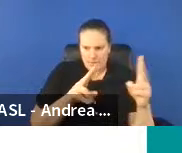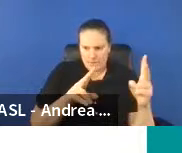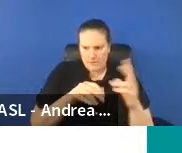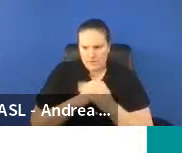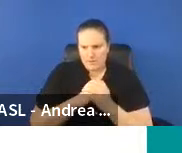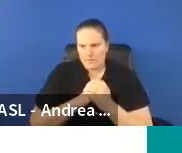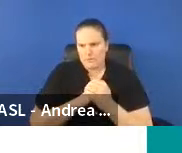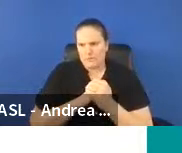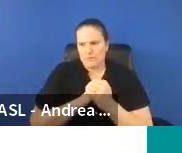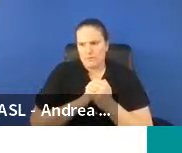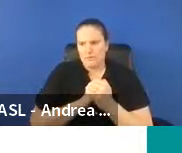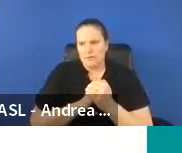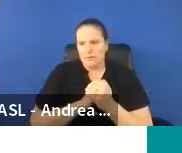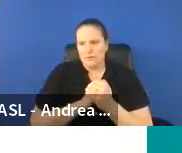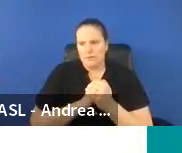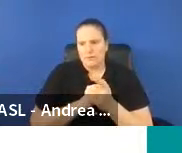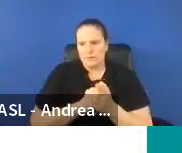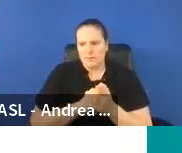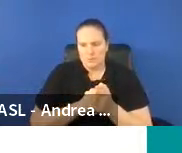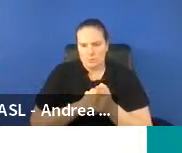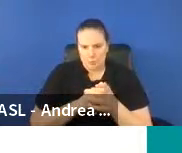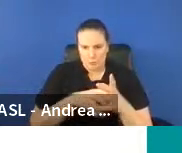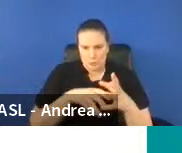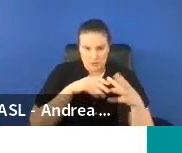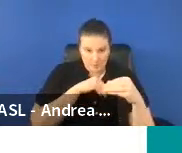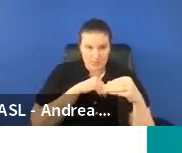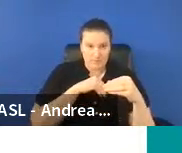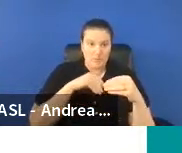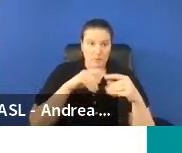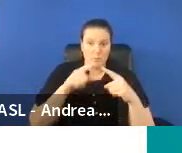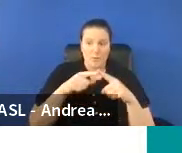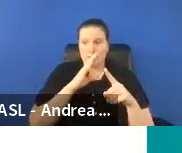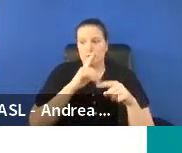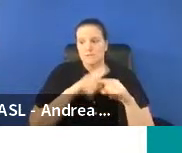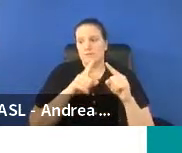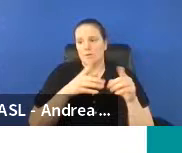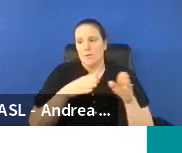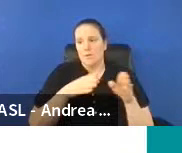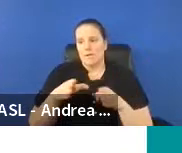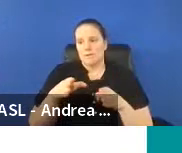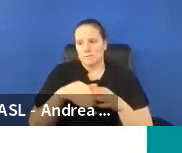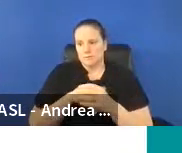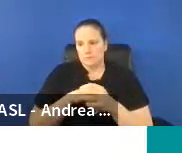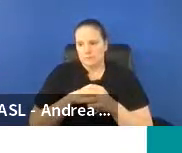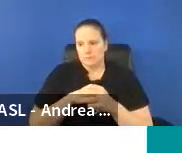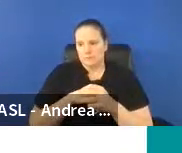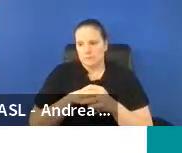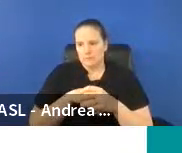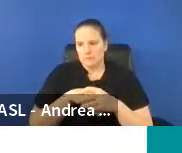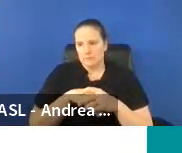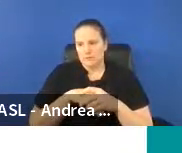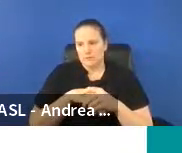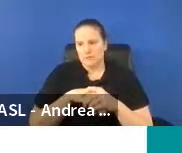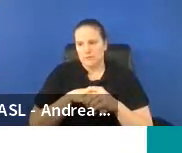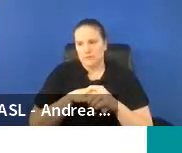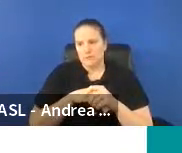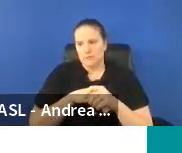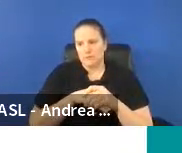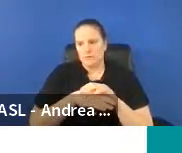receptive when we talked about the different ways in which tolling can occur, and also heard each other when others